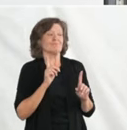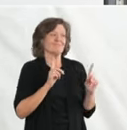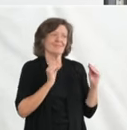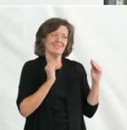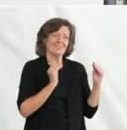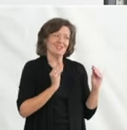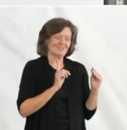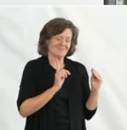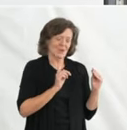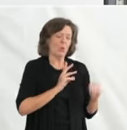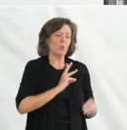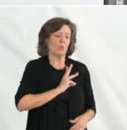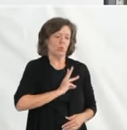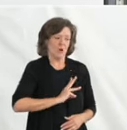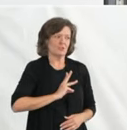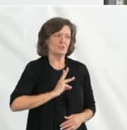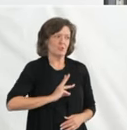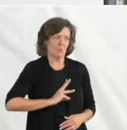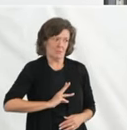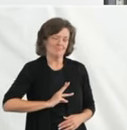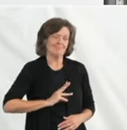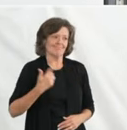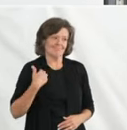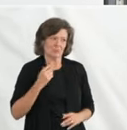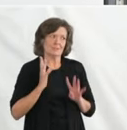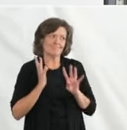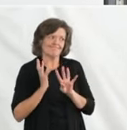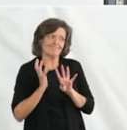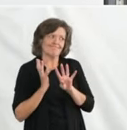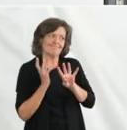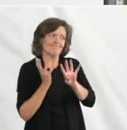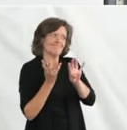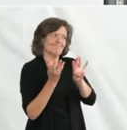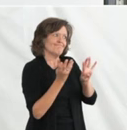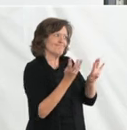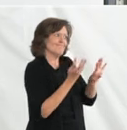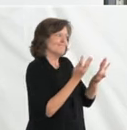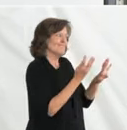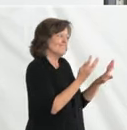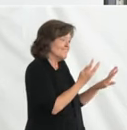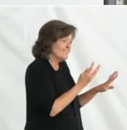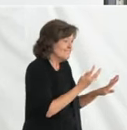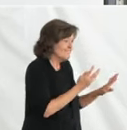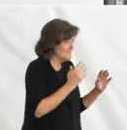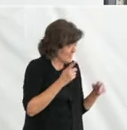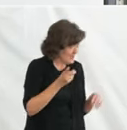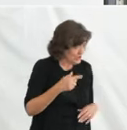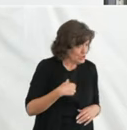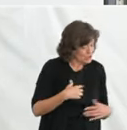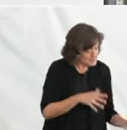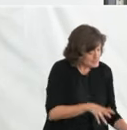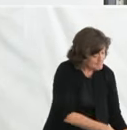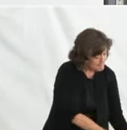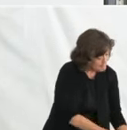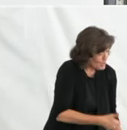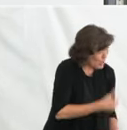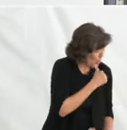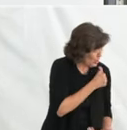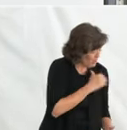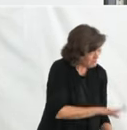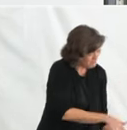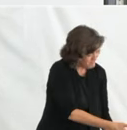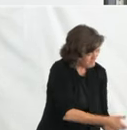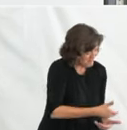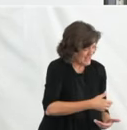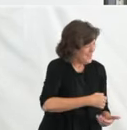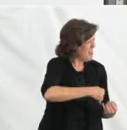Woman, behind the lockers. And Wonder Woman picked up Alicia Snitch and unwound her from that long,